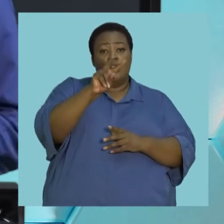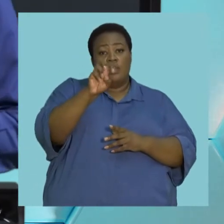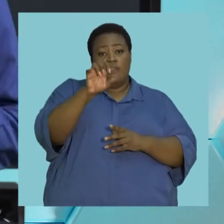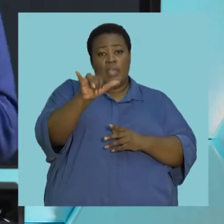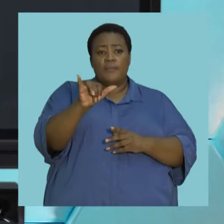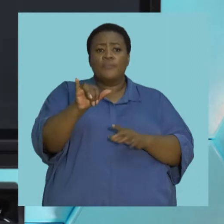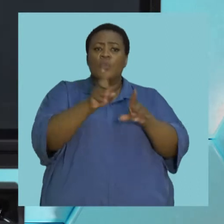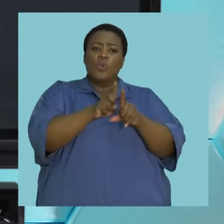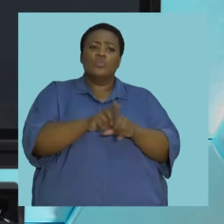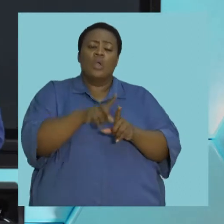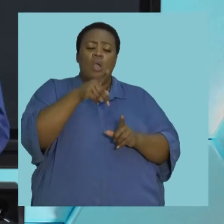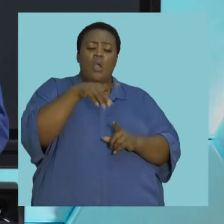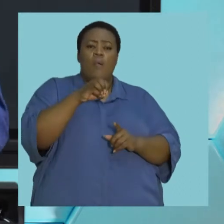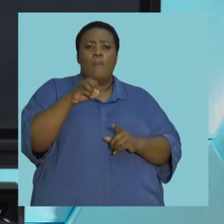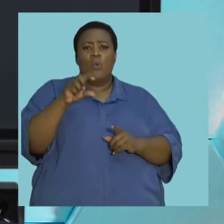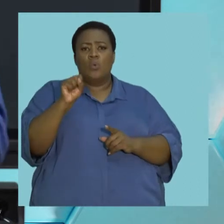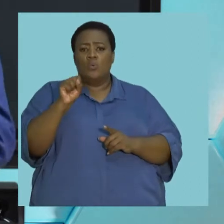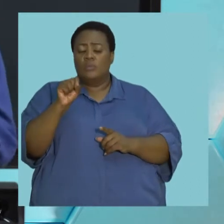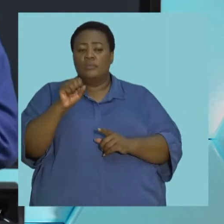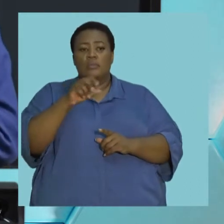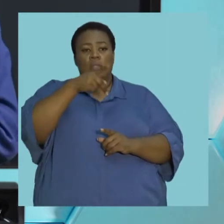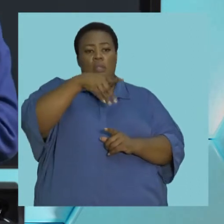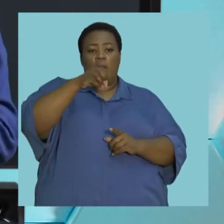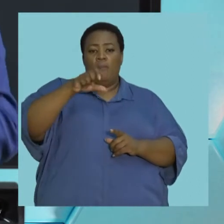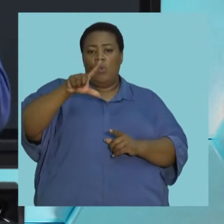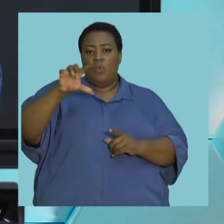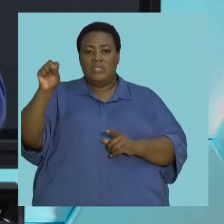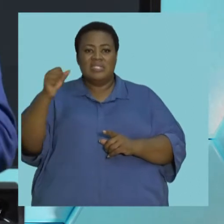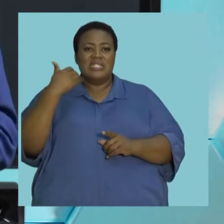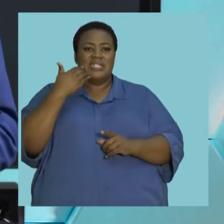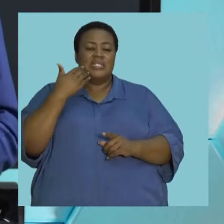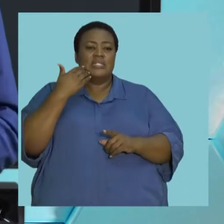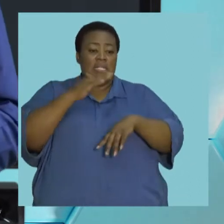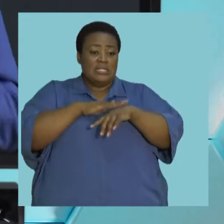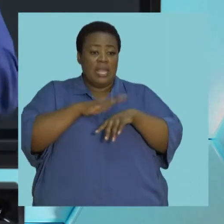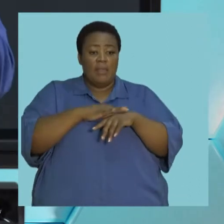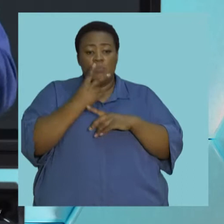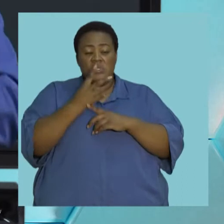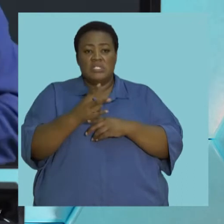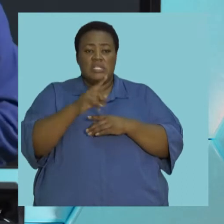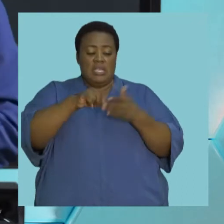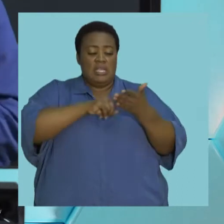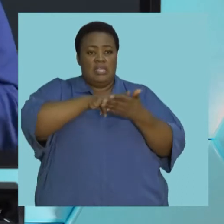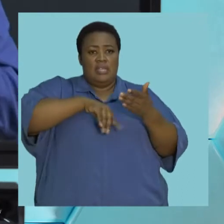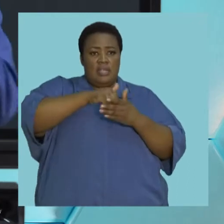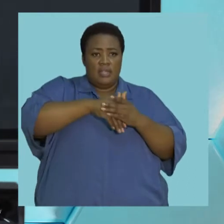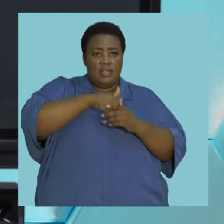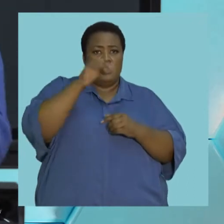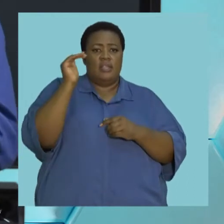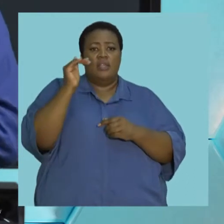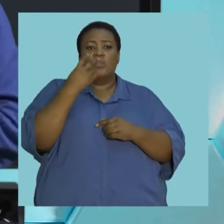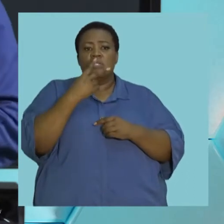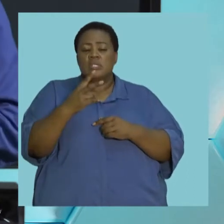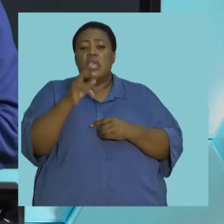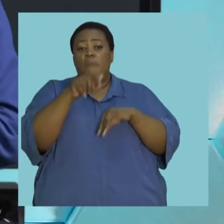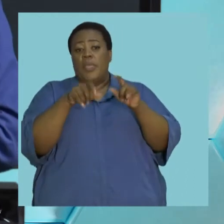polls, and you would see that when you're watching the elections, you will see the polls, you will see the number of voters that